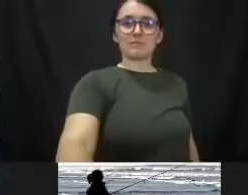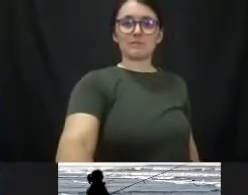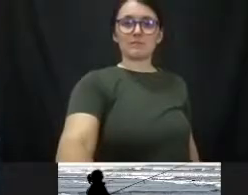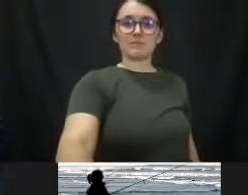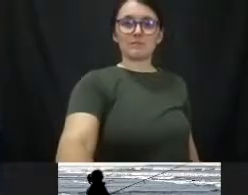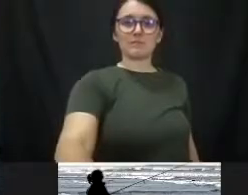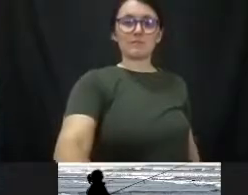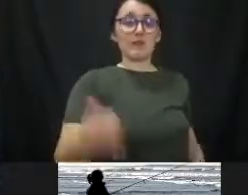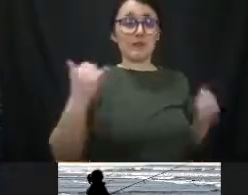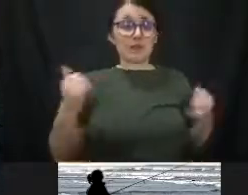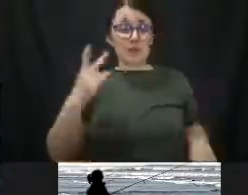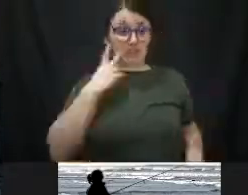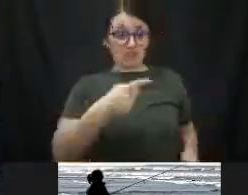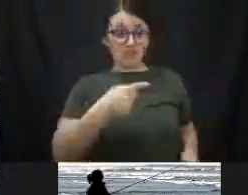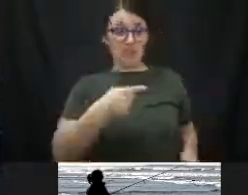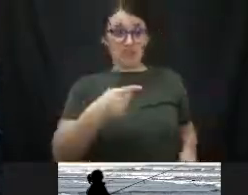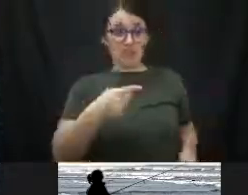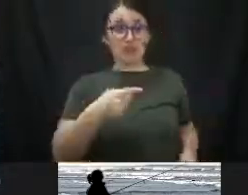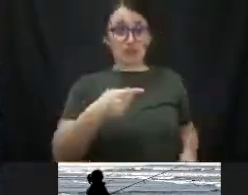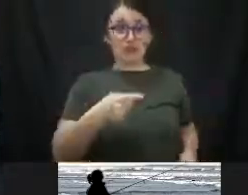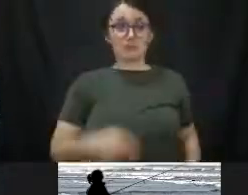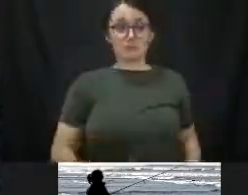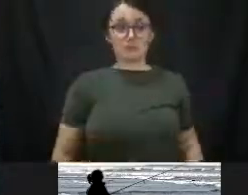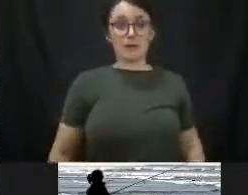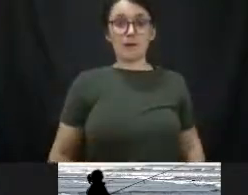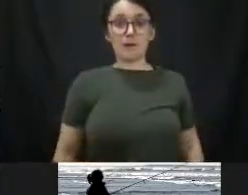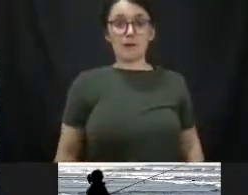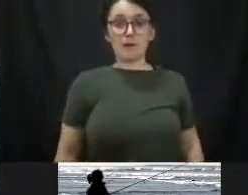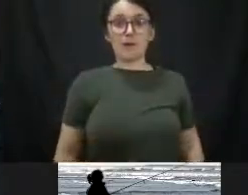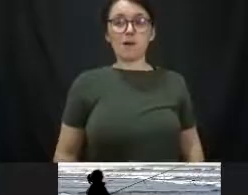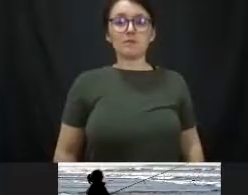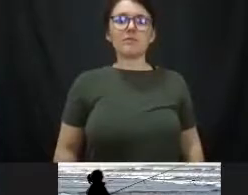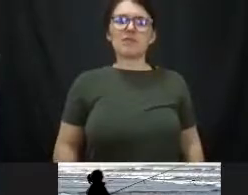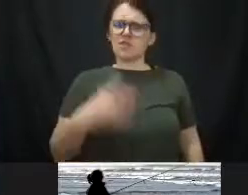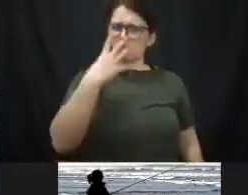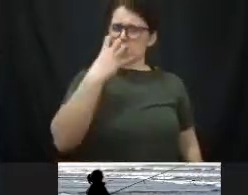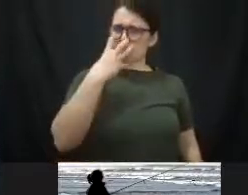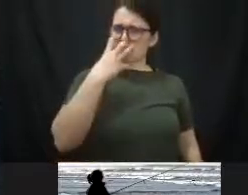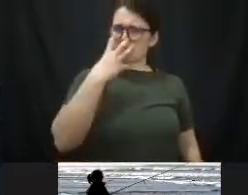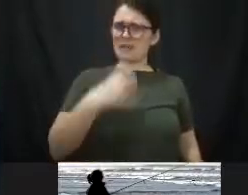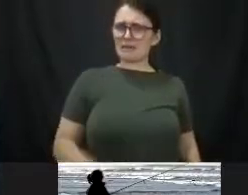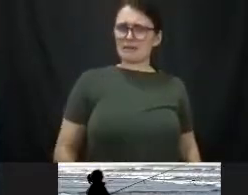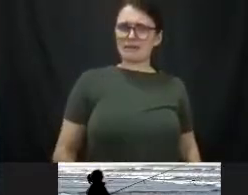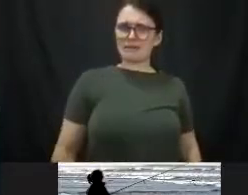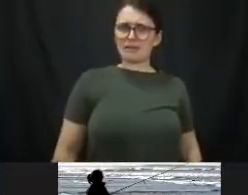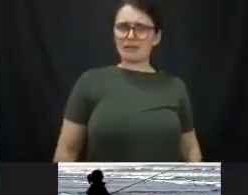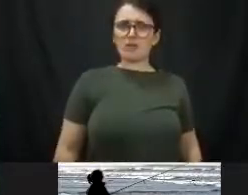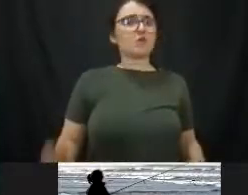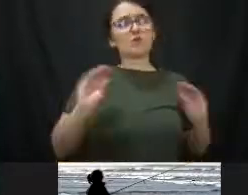you'll notice that these are all kind of grumpy males. They have no